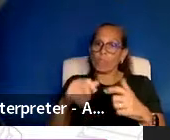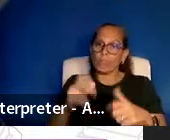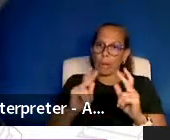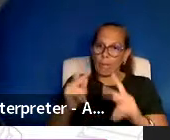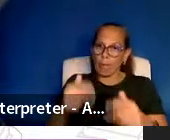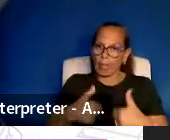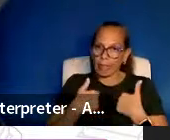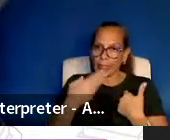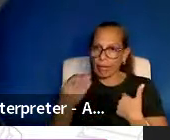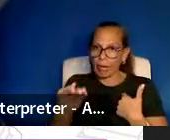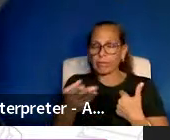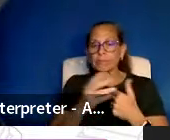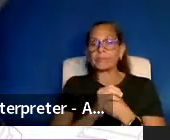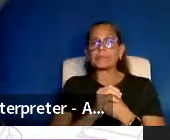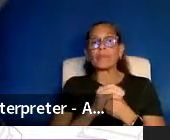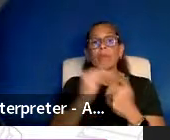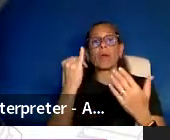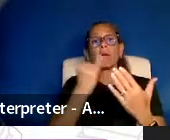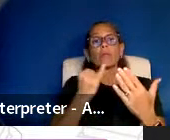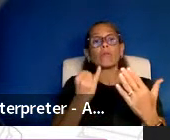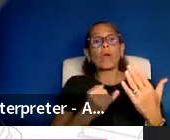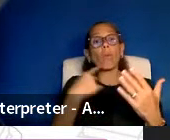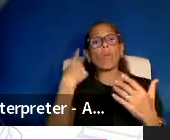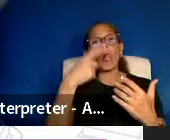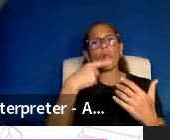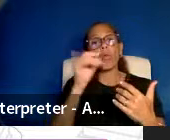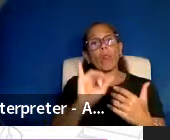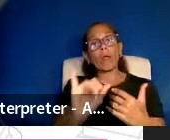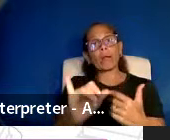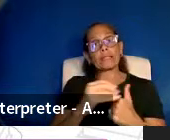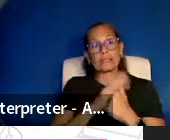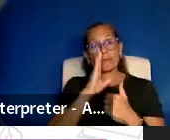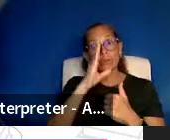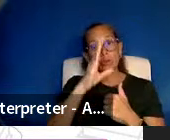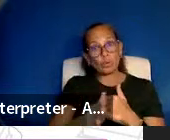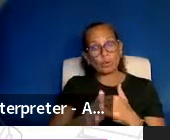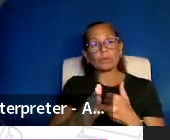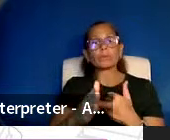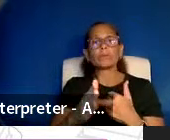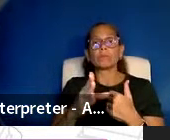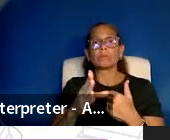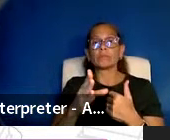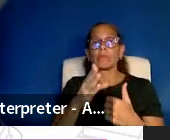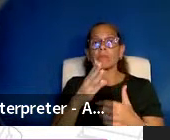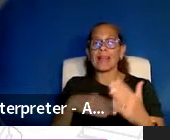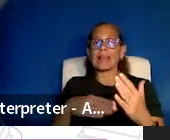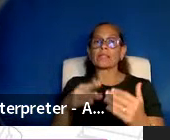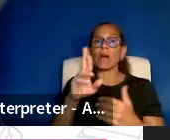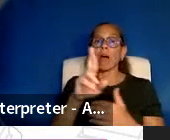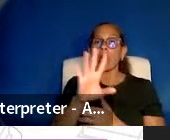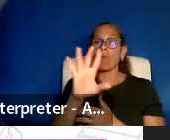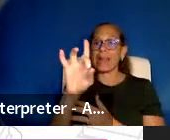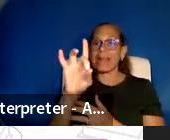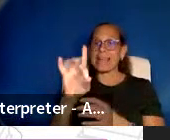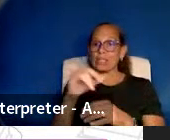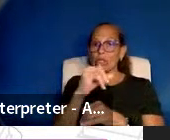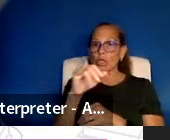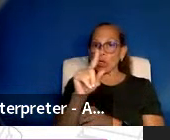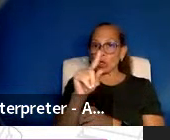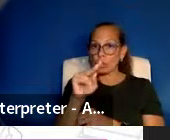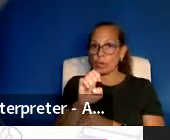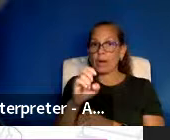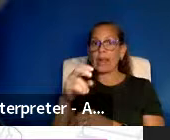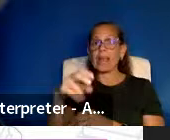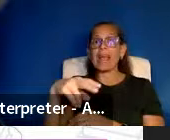Again, the drawing here shows what the site could look like in the future under the proposed zoning, which is an R8 district. It's a